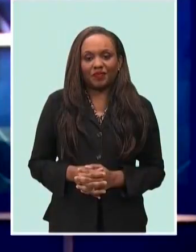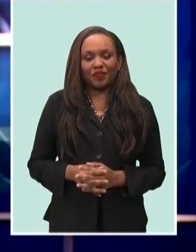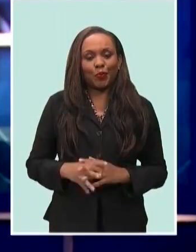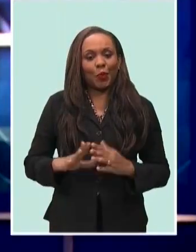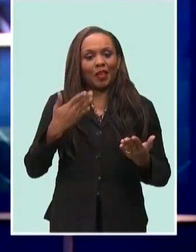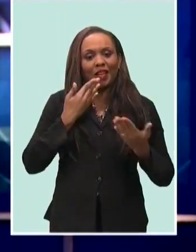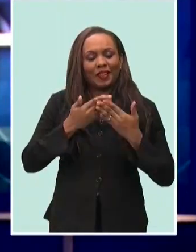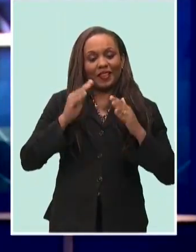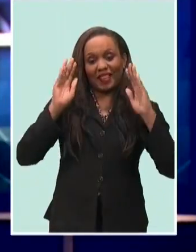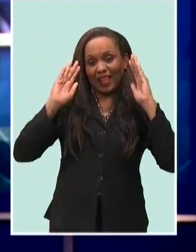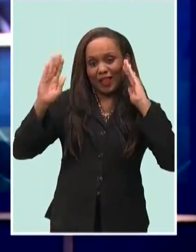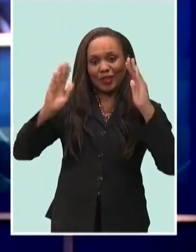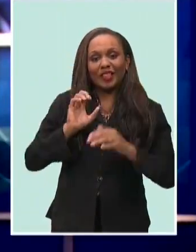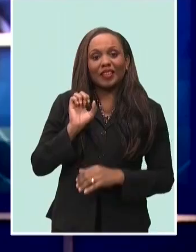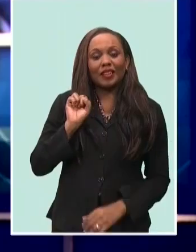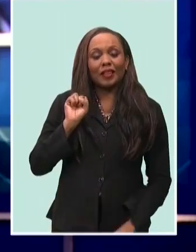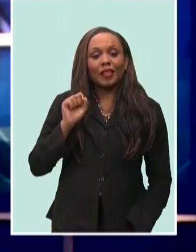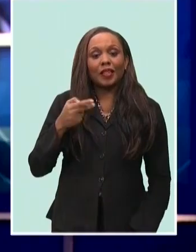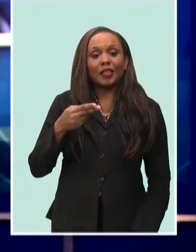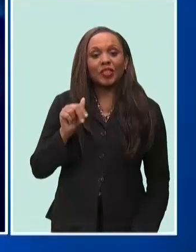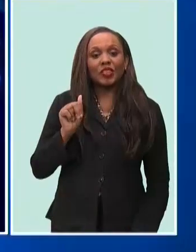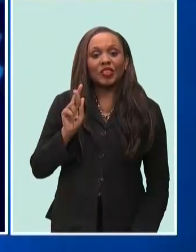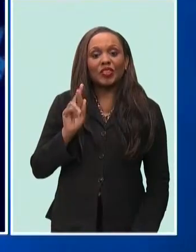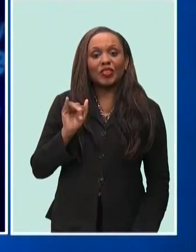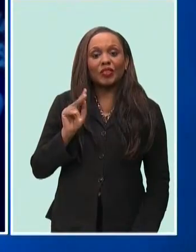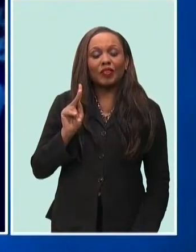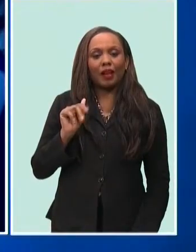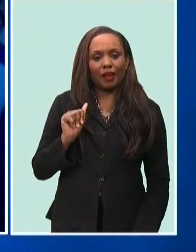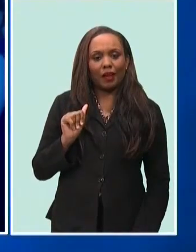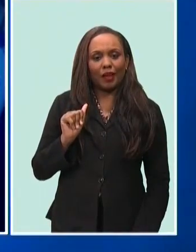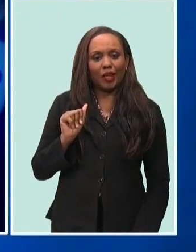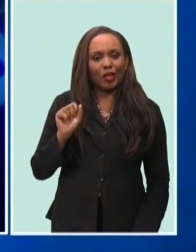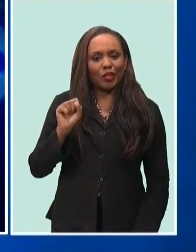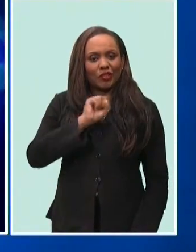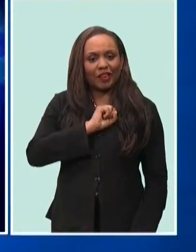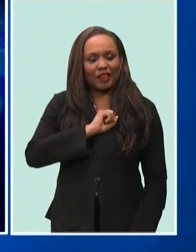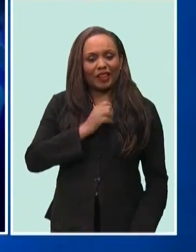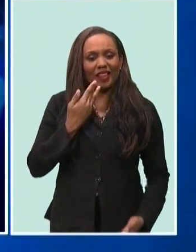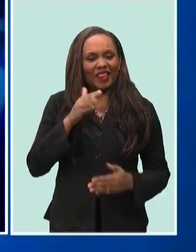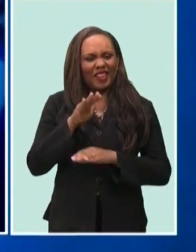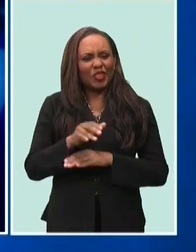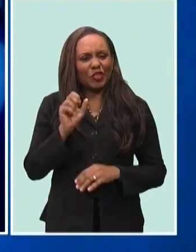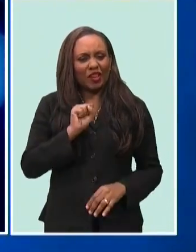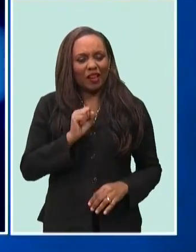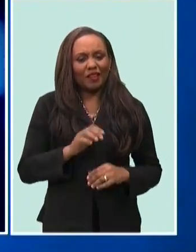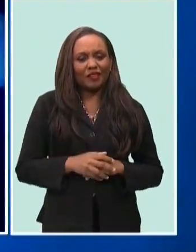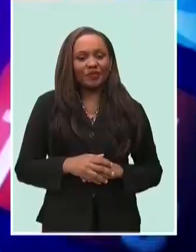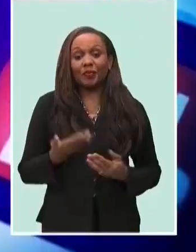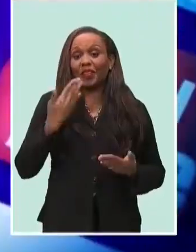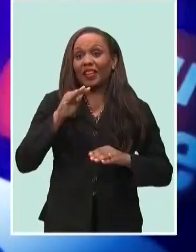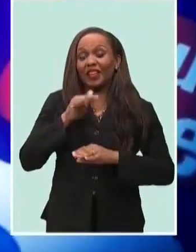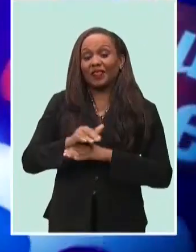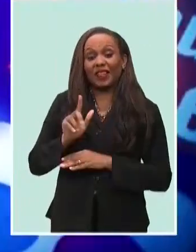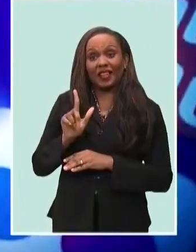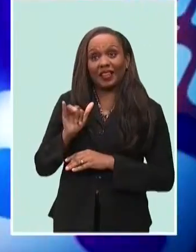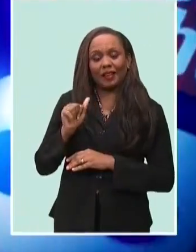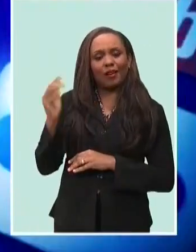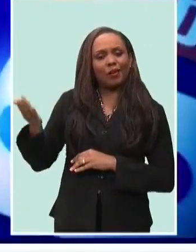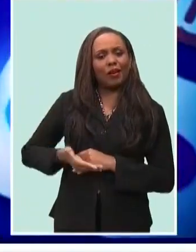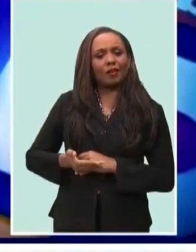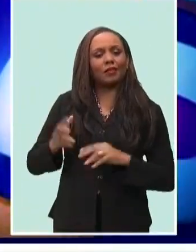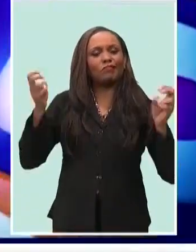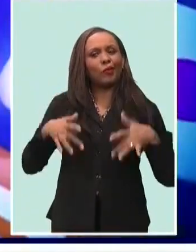And we say hello now to Sharika Griffith in our social media corner to tell us what is trending. Good evening, Sharika. Good evening, Lisa, and welcome to